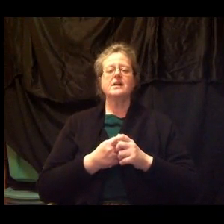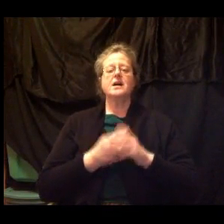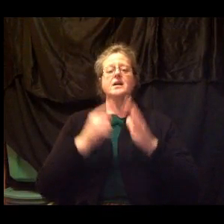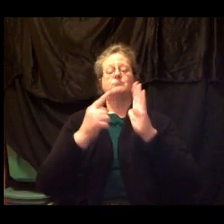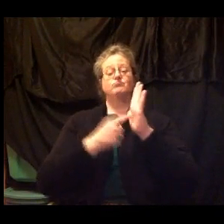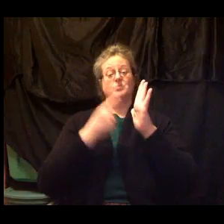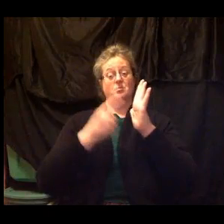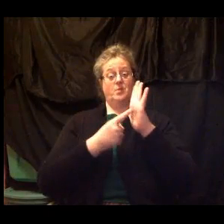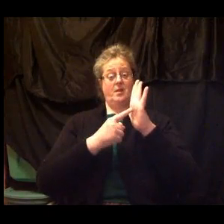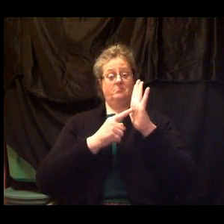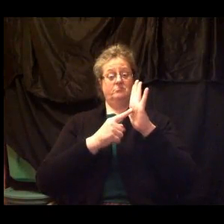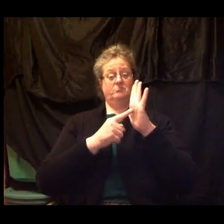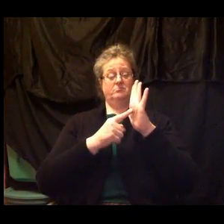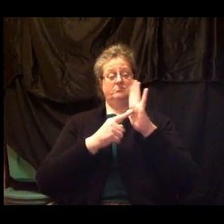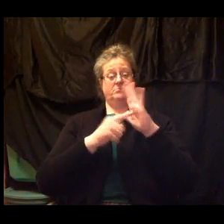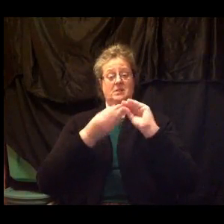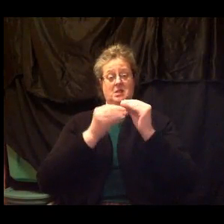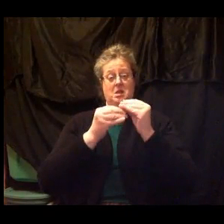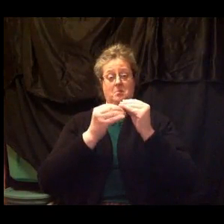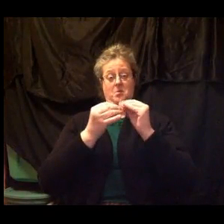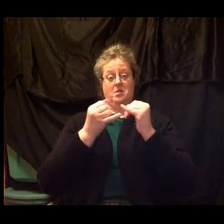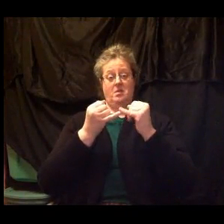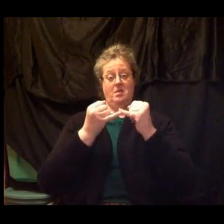like this.